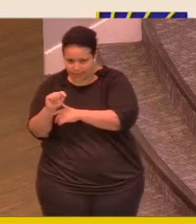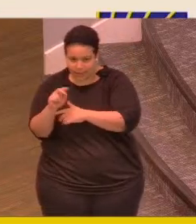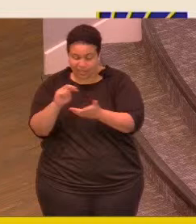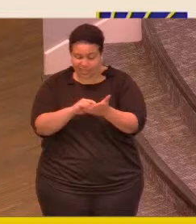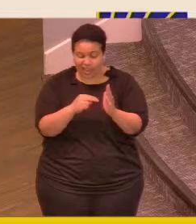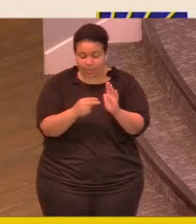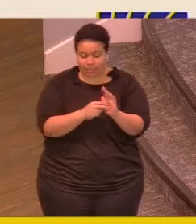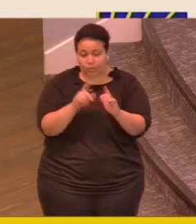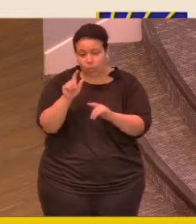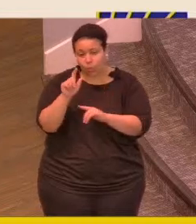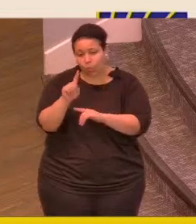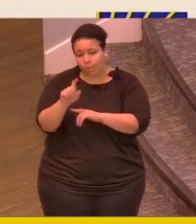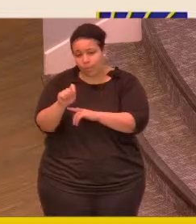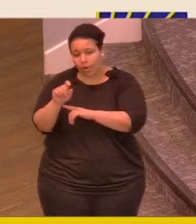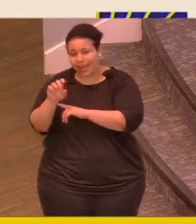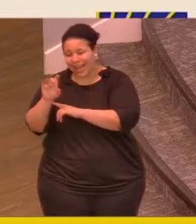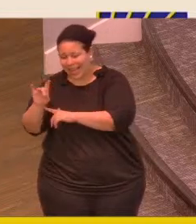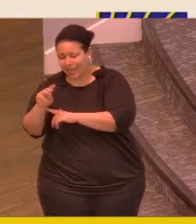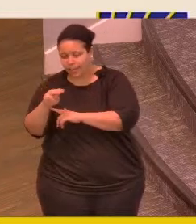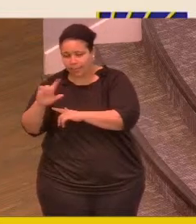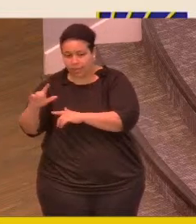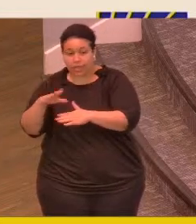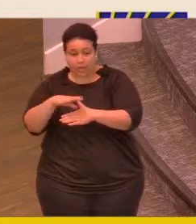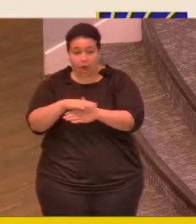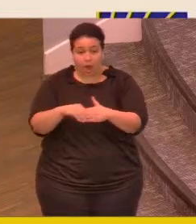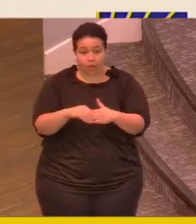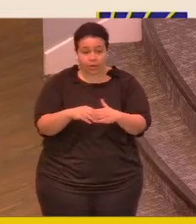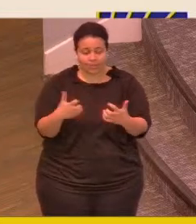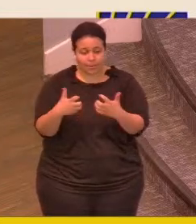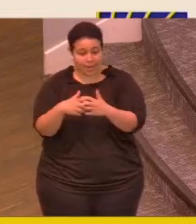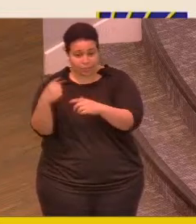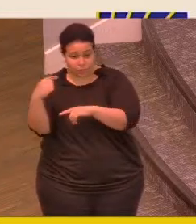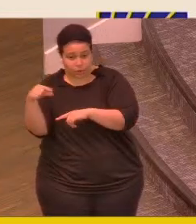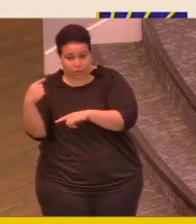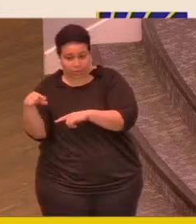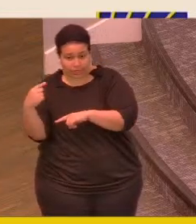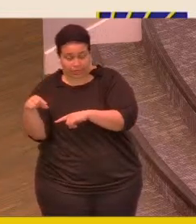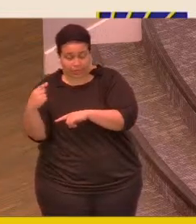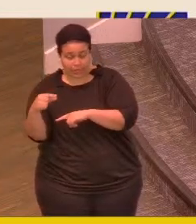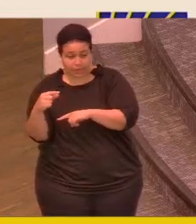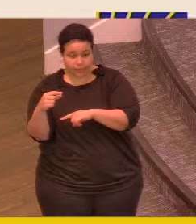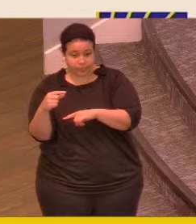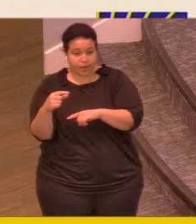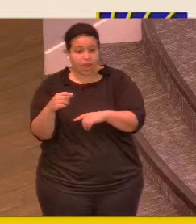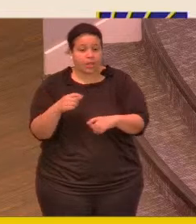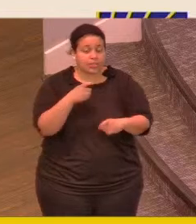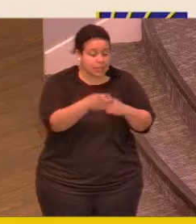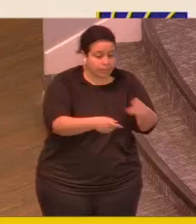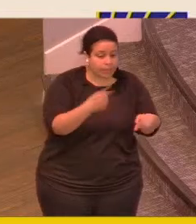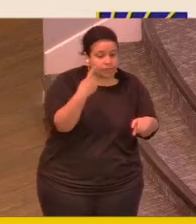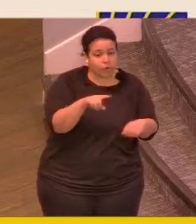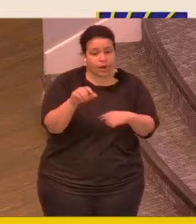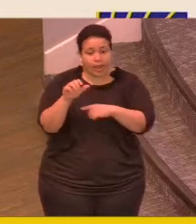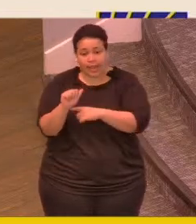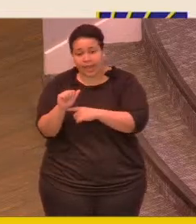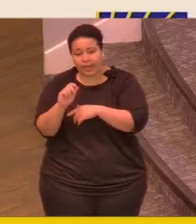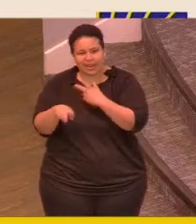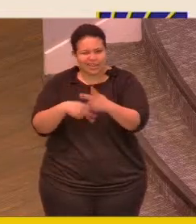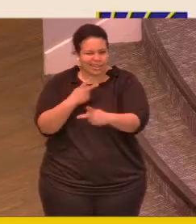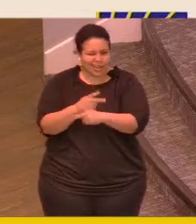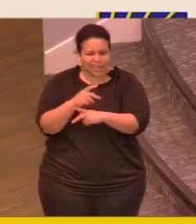to the green. It's also providing for a $2,000 supplement for any kind of QBE